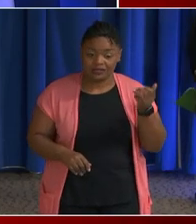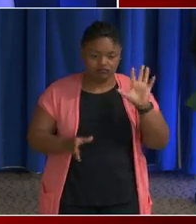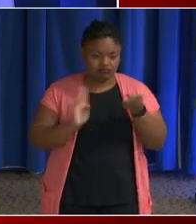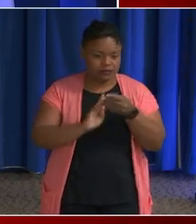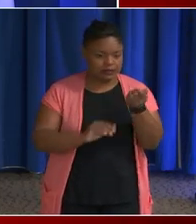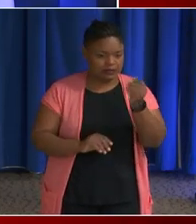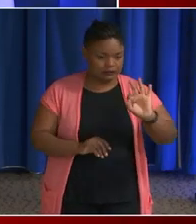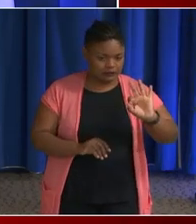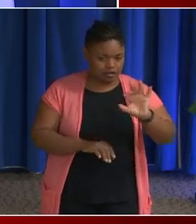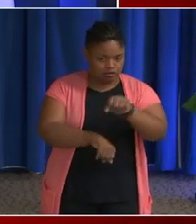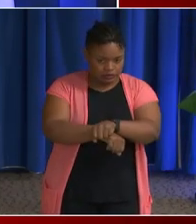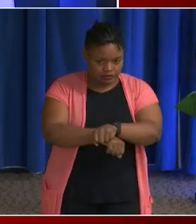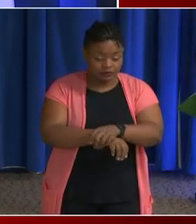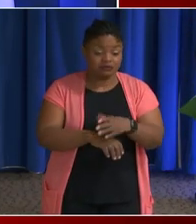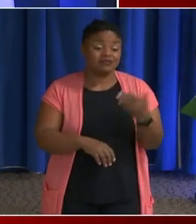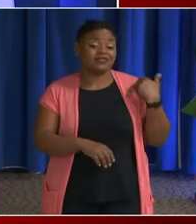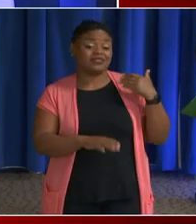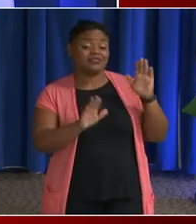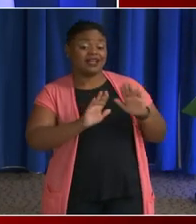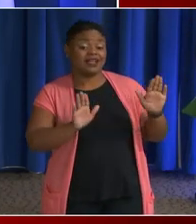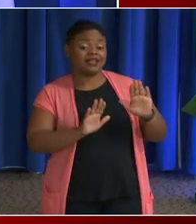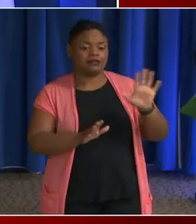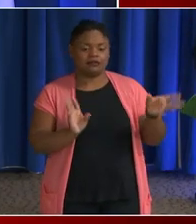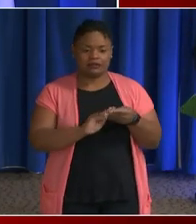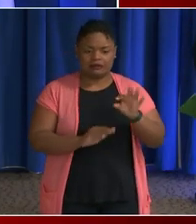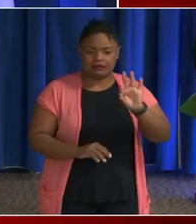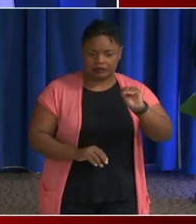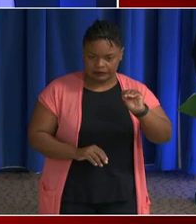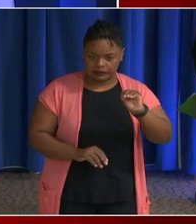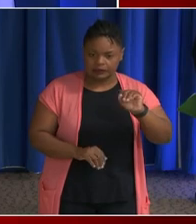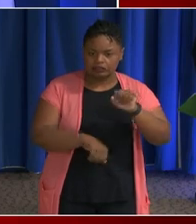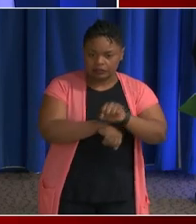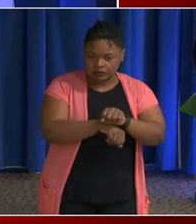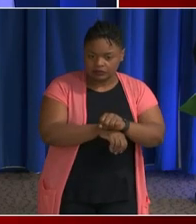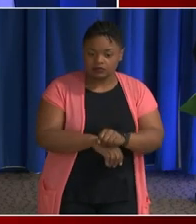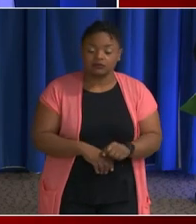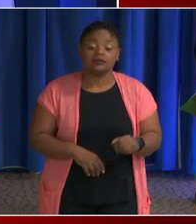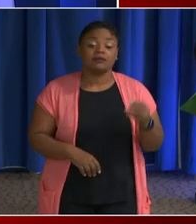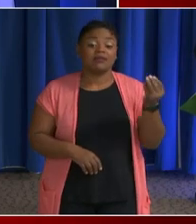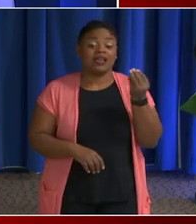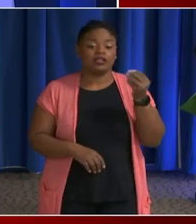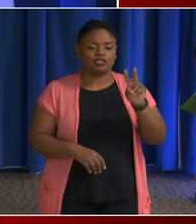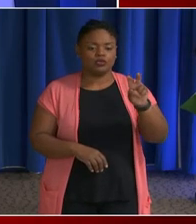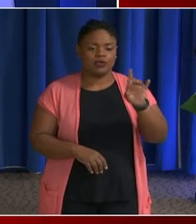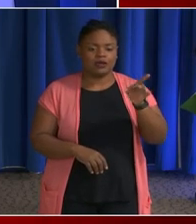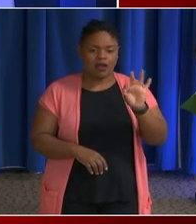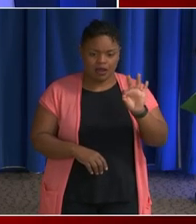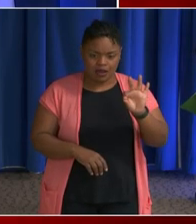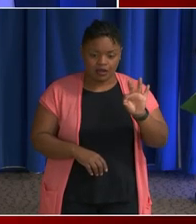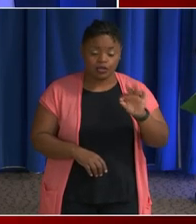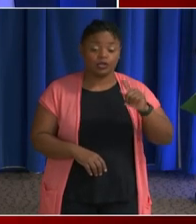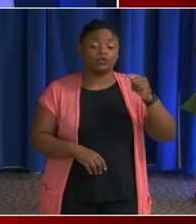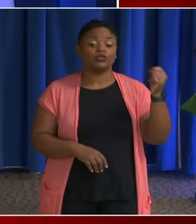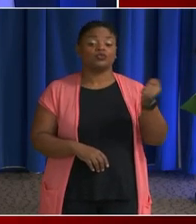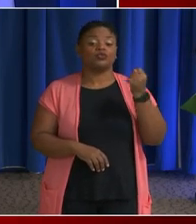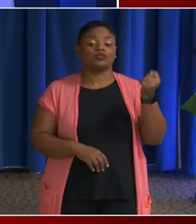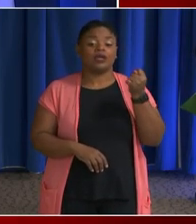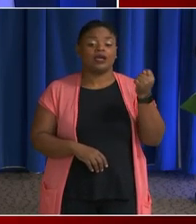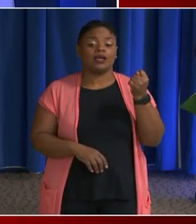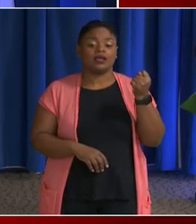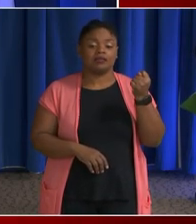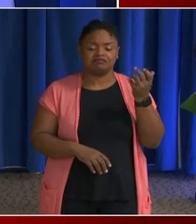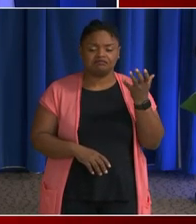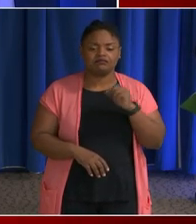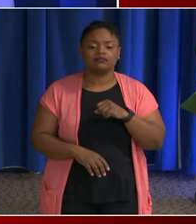90. Monday, we had 289. Tuesday, 29. Wednesday, we had 0 arrests. Thursday, we had